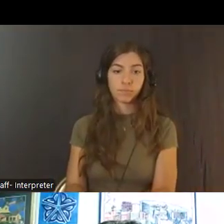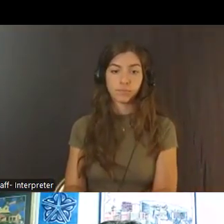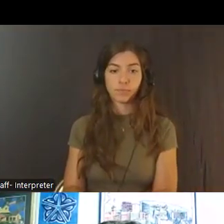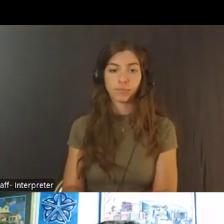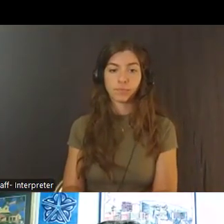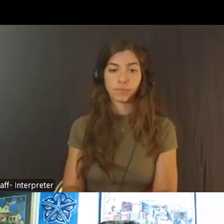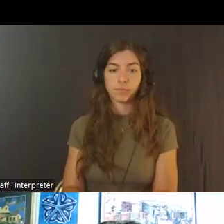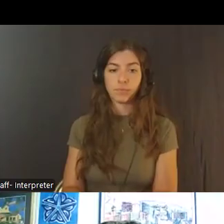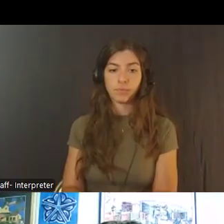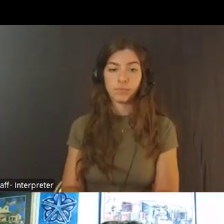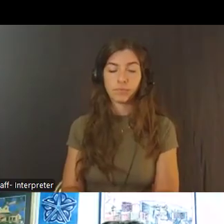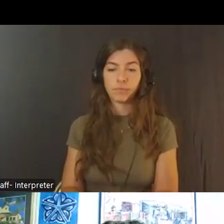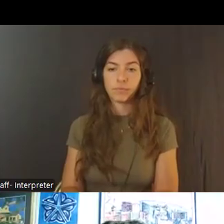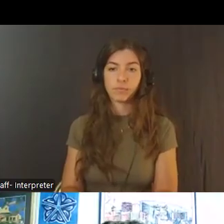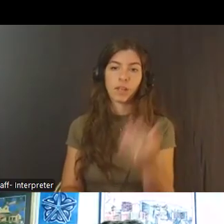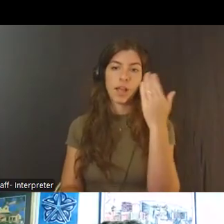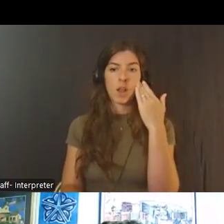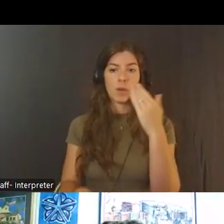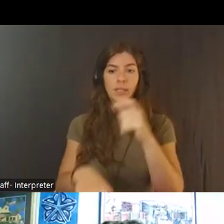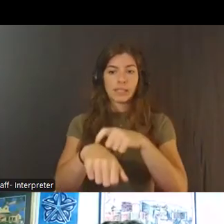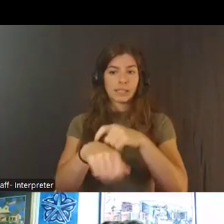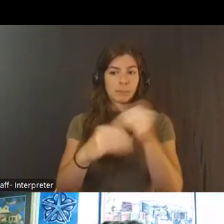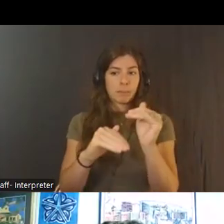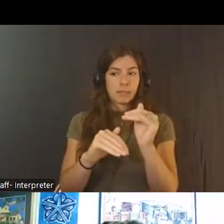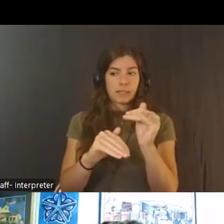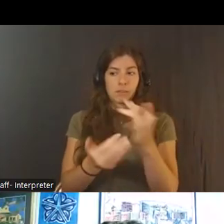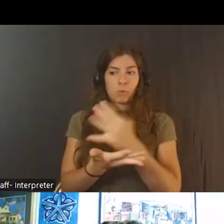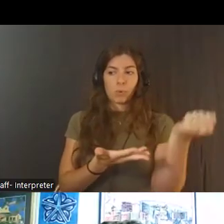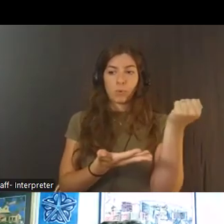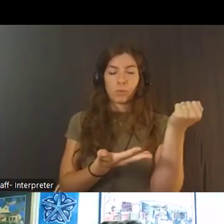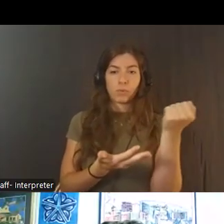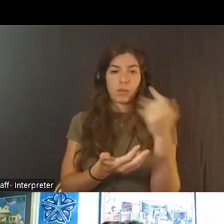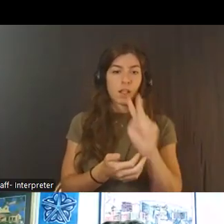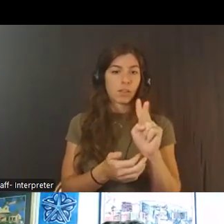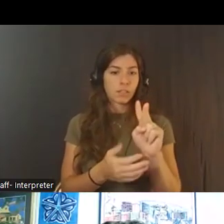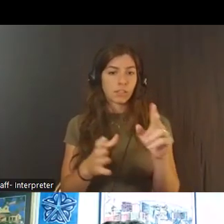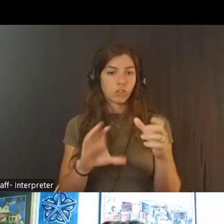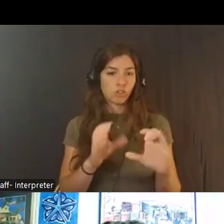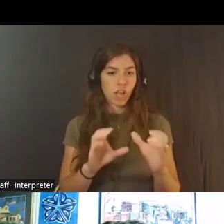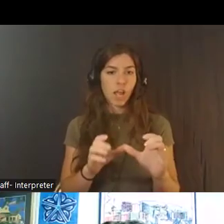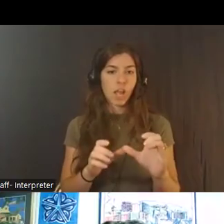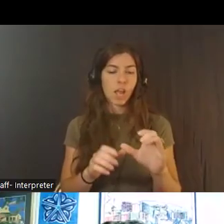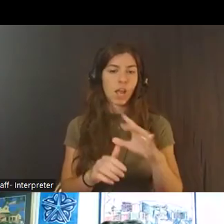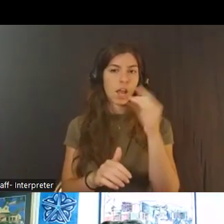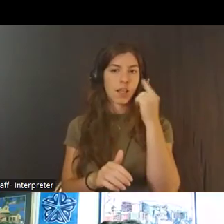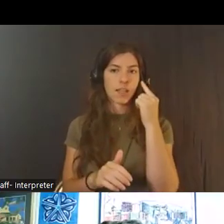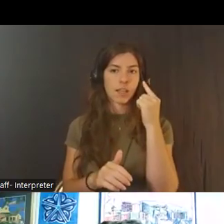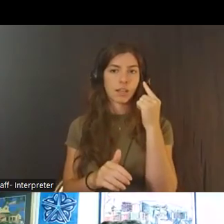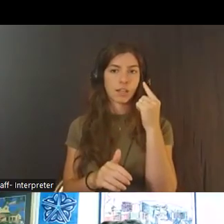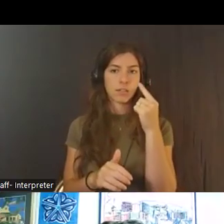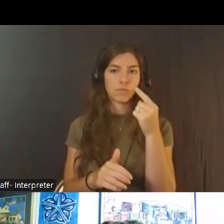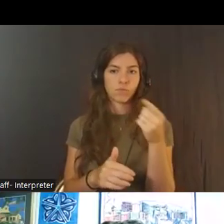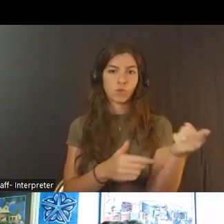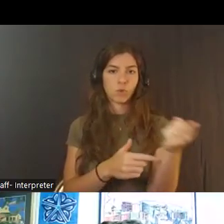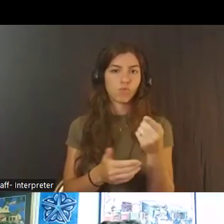I know in interest of time, I want to respect everyone's time. I looked through the chat and I think folks were having good conversations.